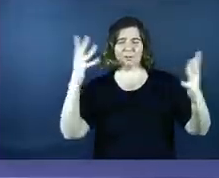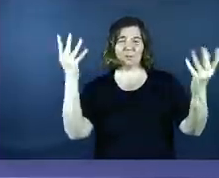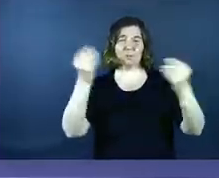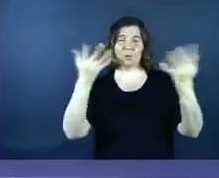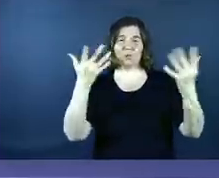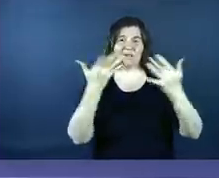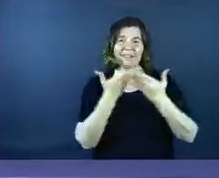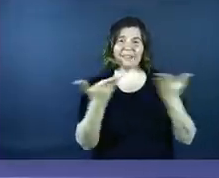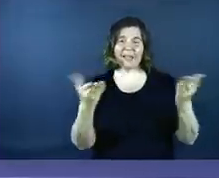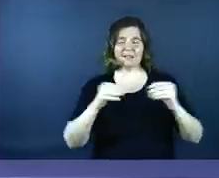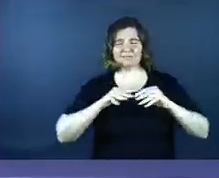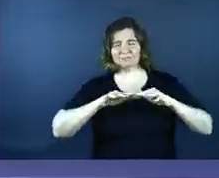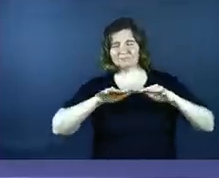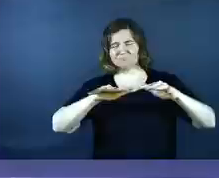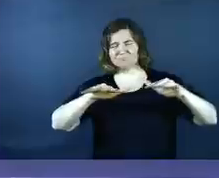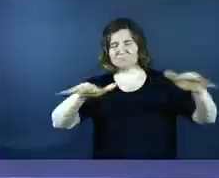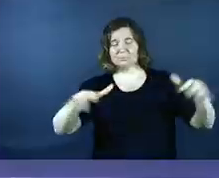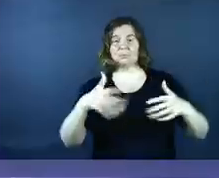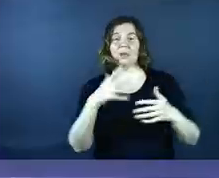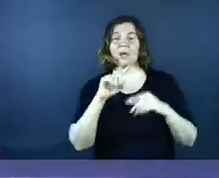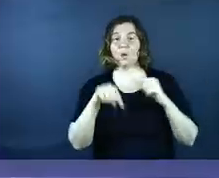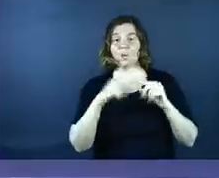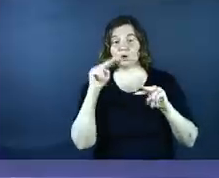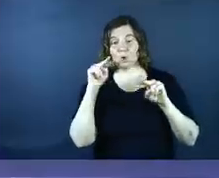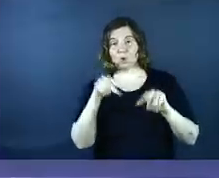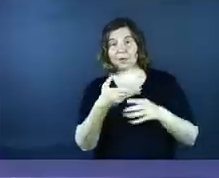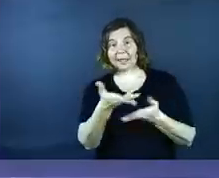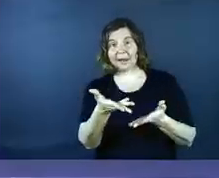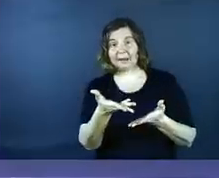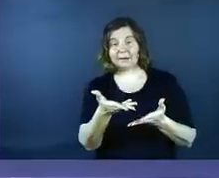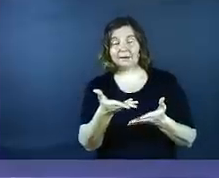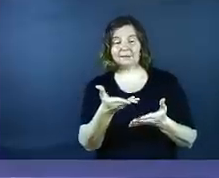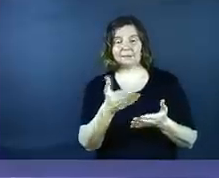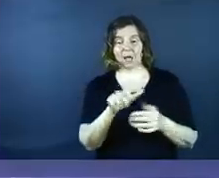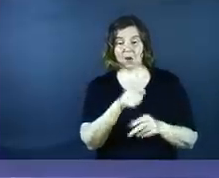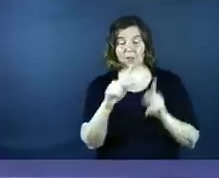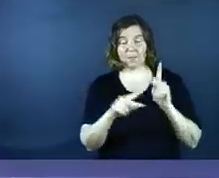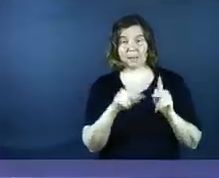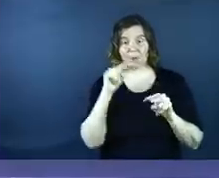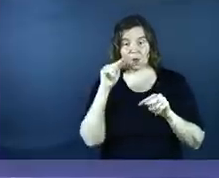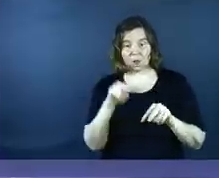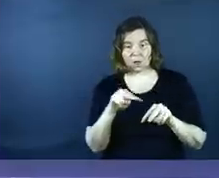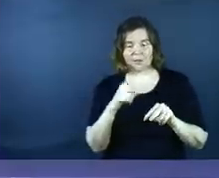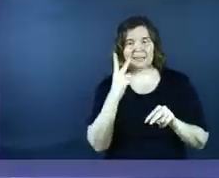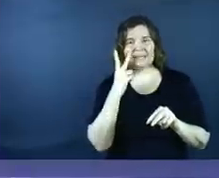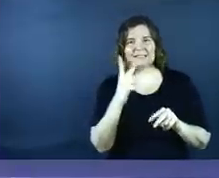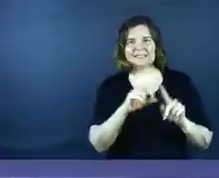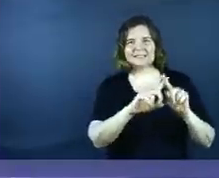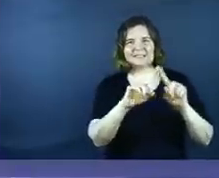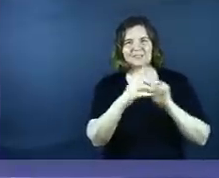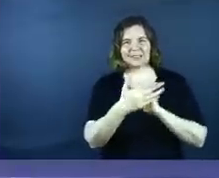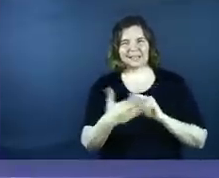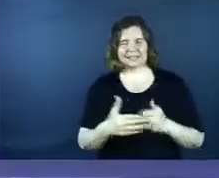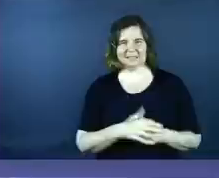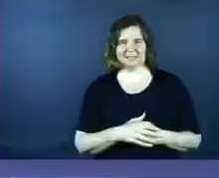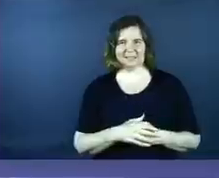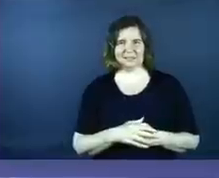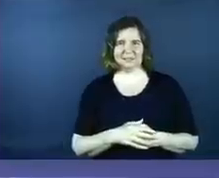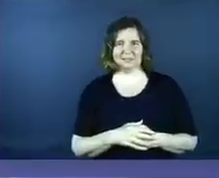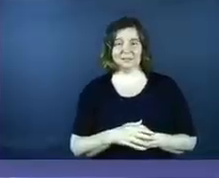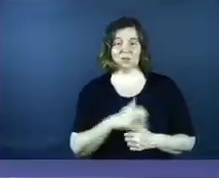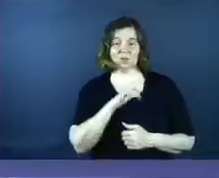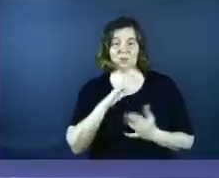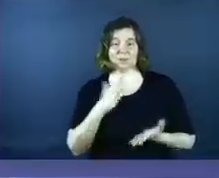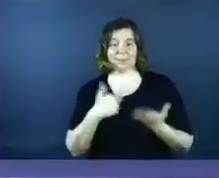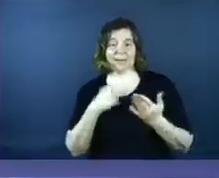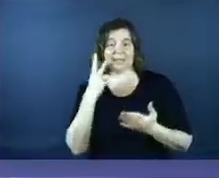beautiful thing. And when you look at it, and other people look at it, they see different things.